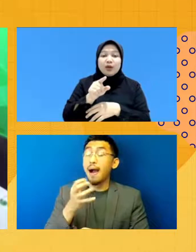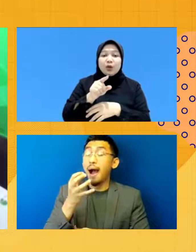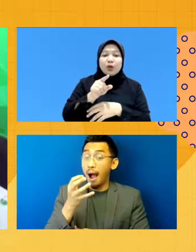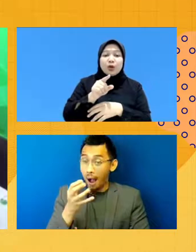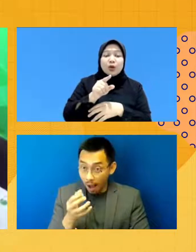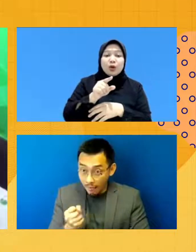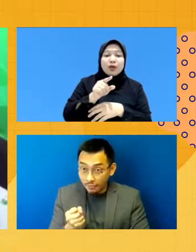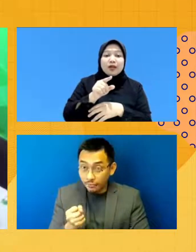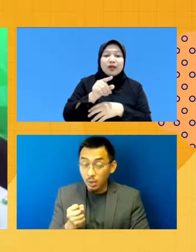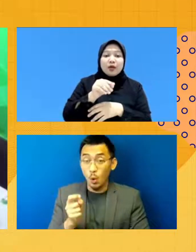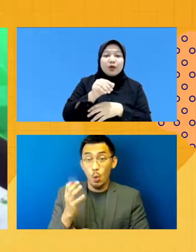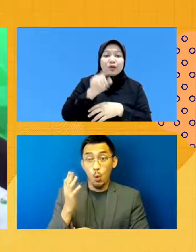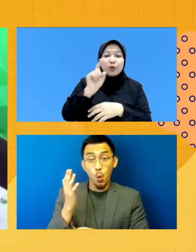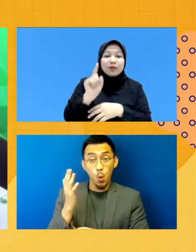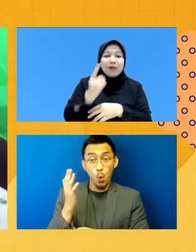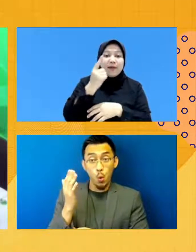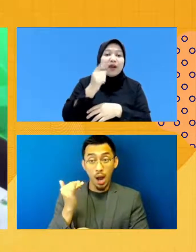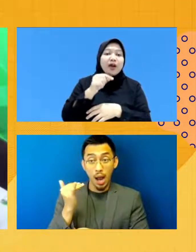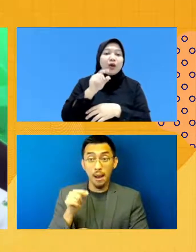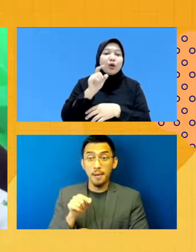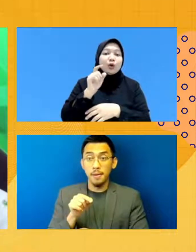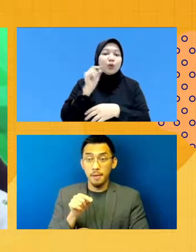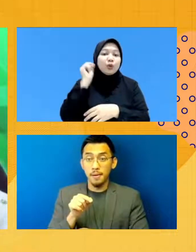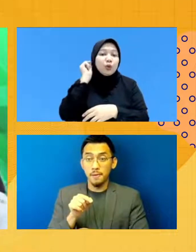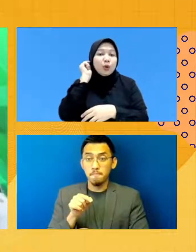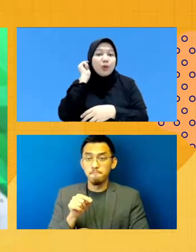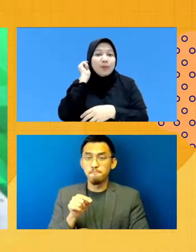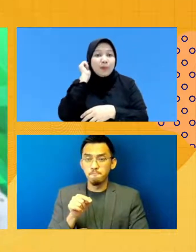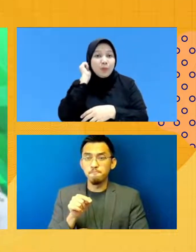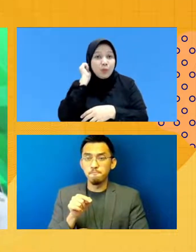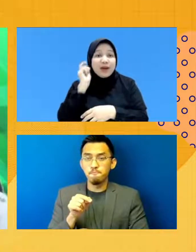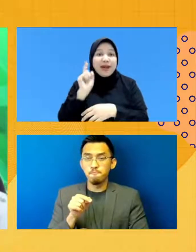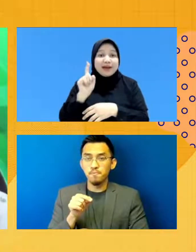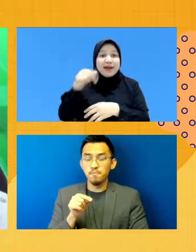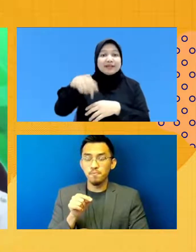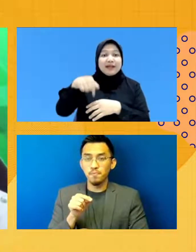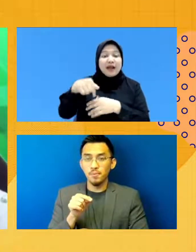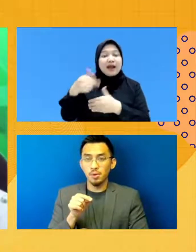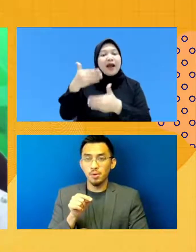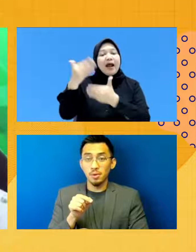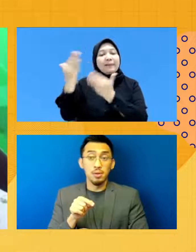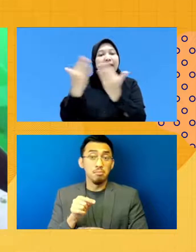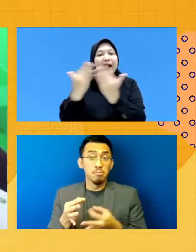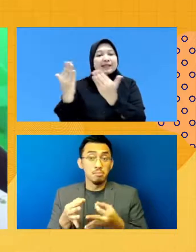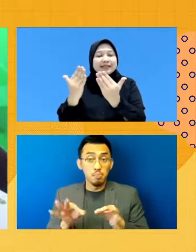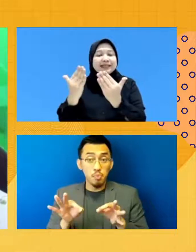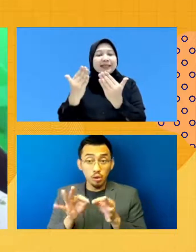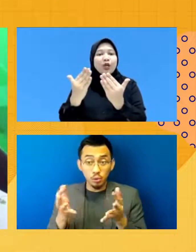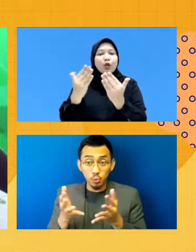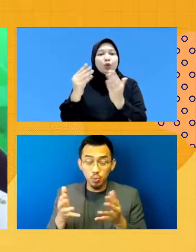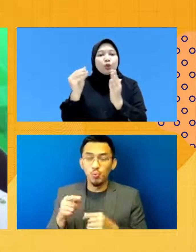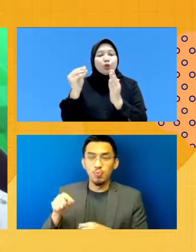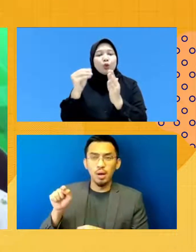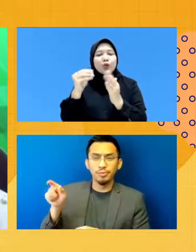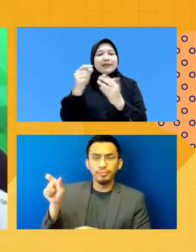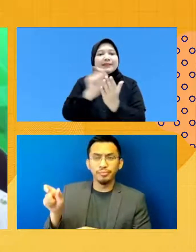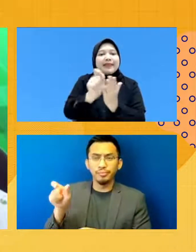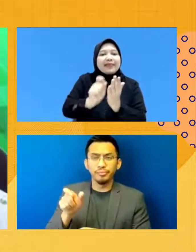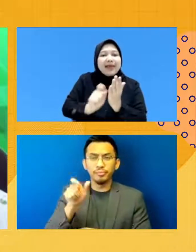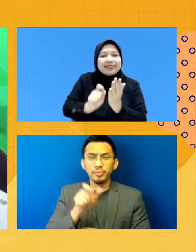the fertility apps and the menstrual tracking apps. So actually, I